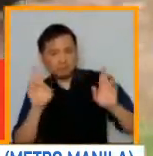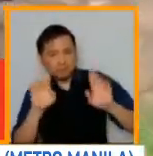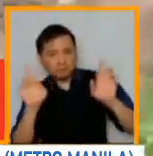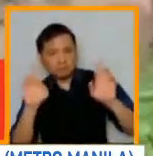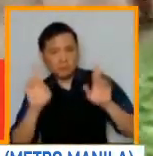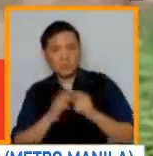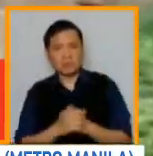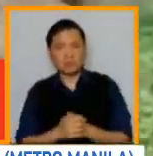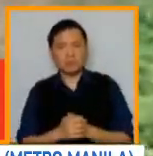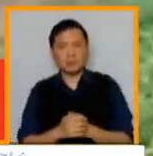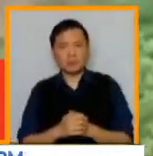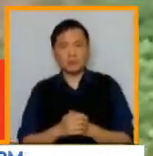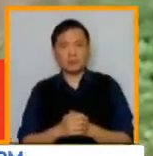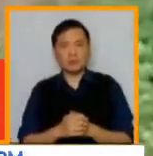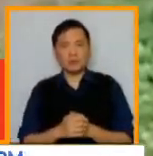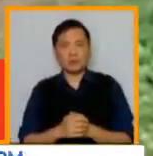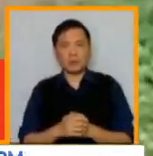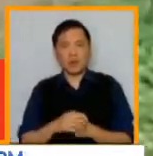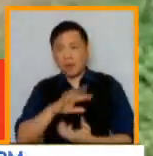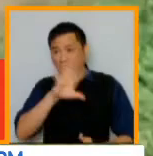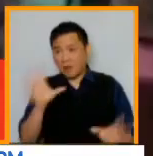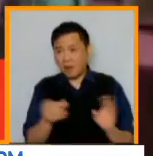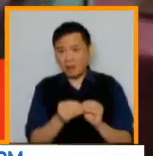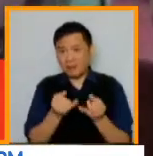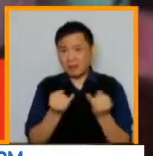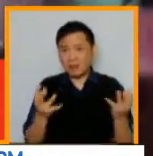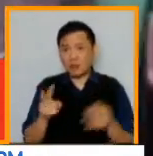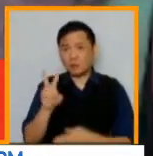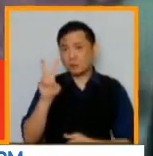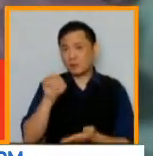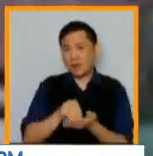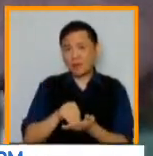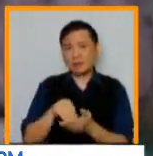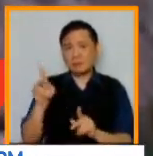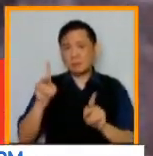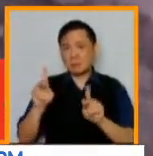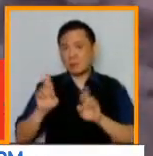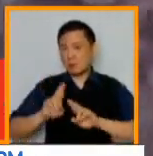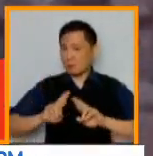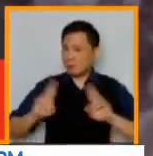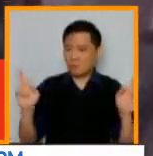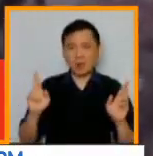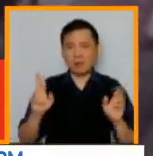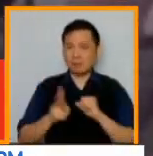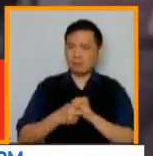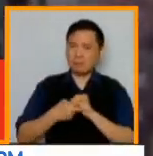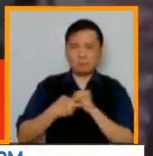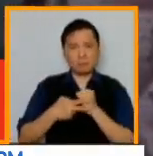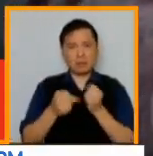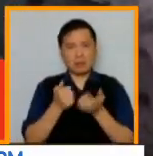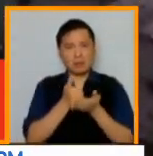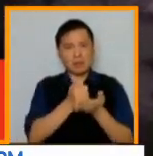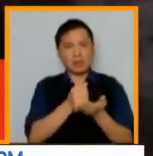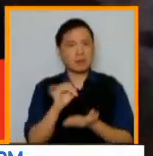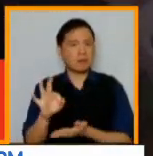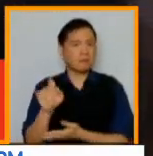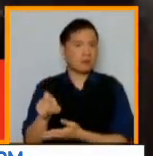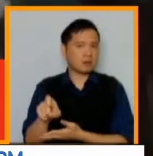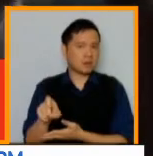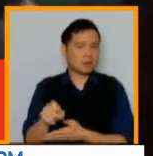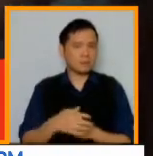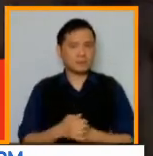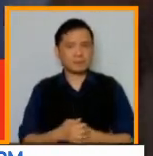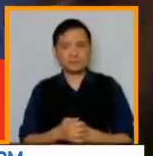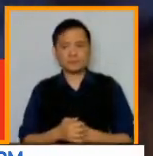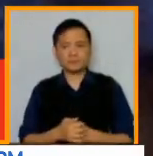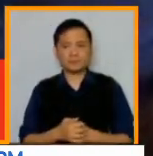search and rescue teams that are naka-alert status na po to support the search and rescue operations doon sa ground. Iba